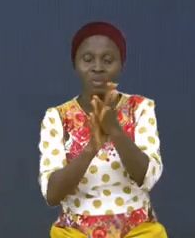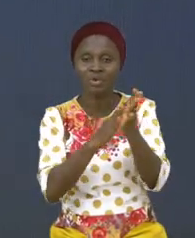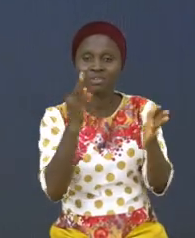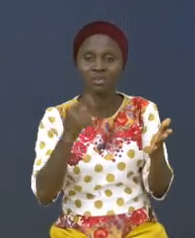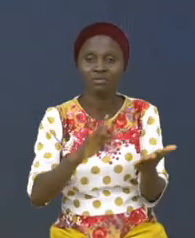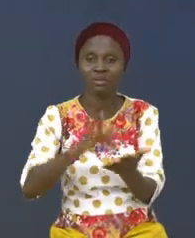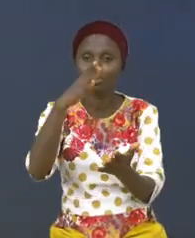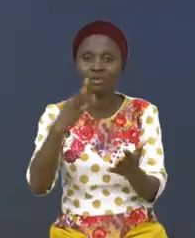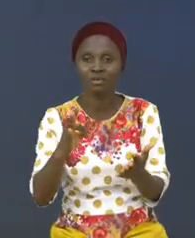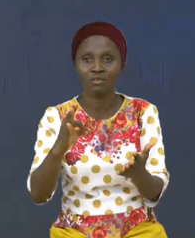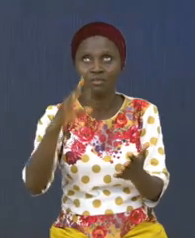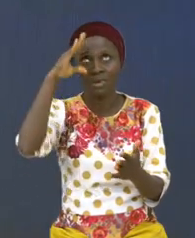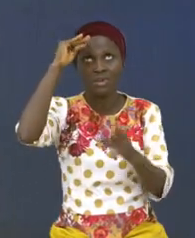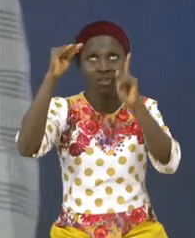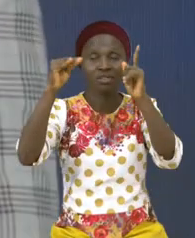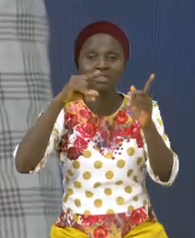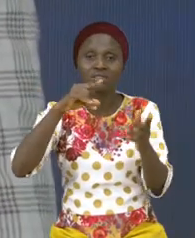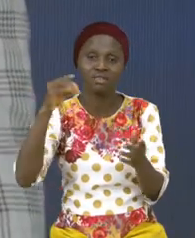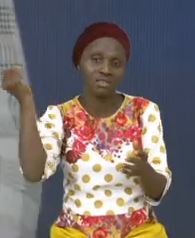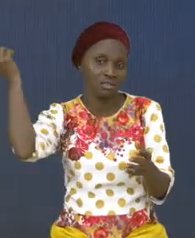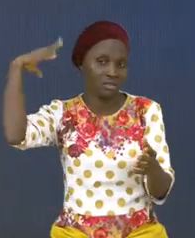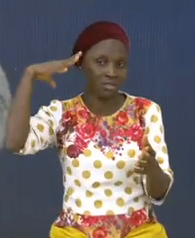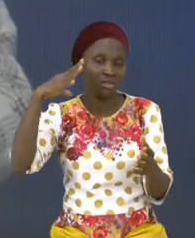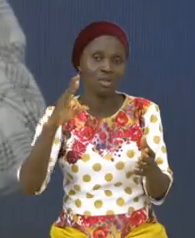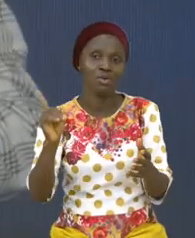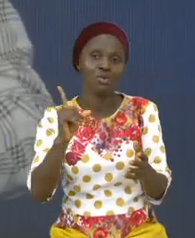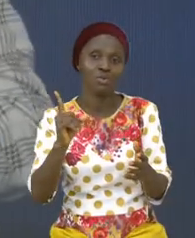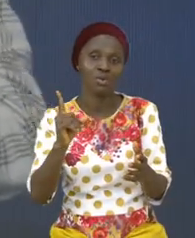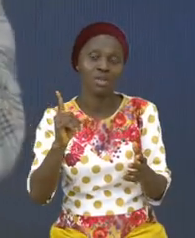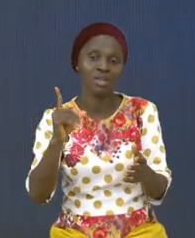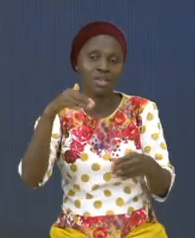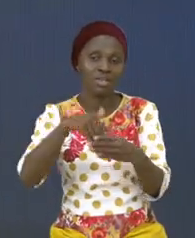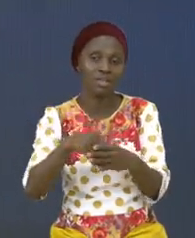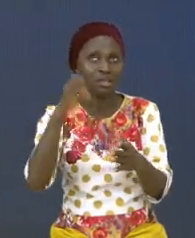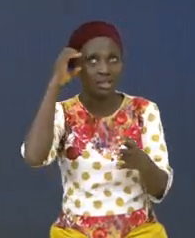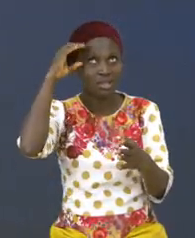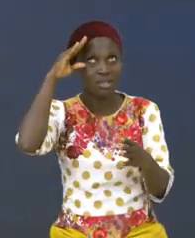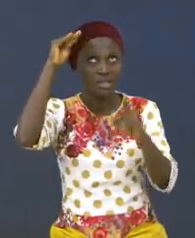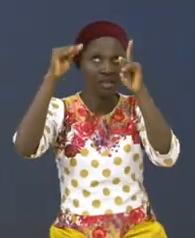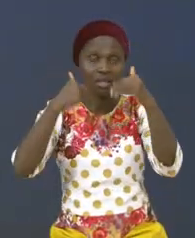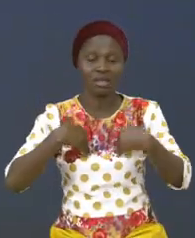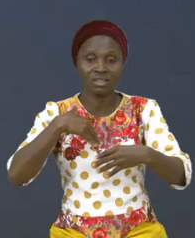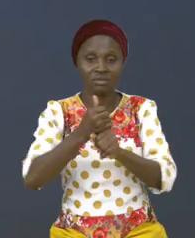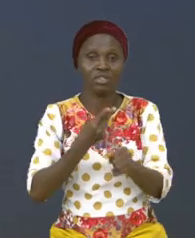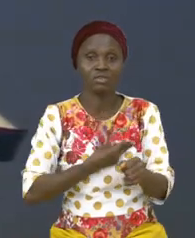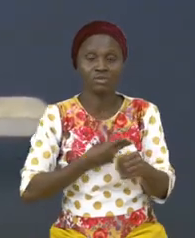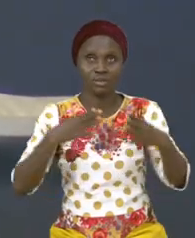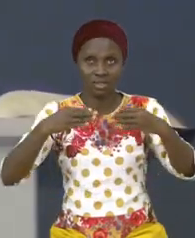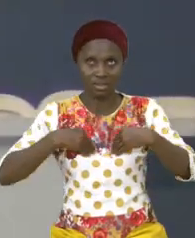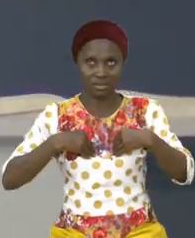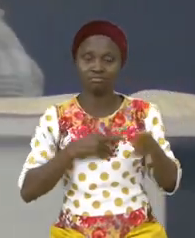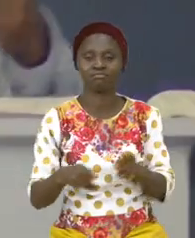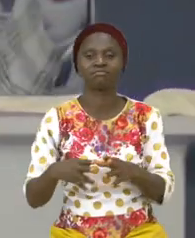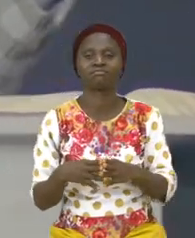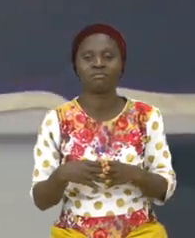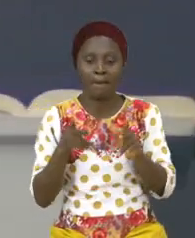of his grace, wherein he has made us accepted.